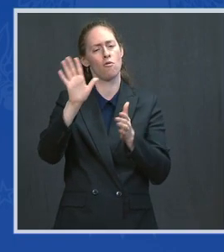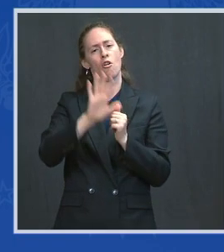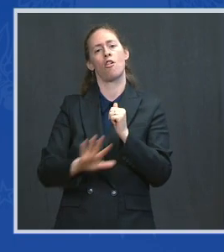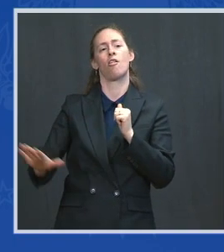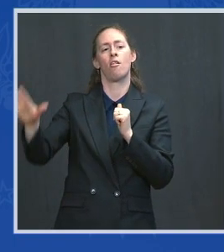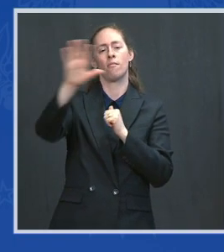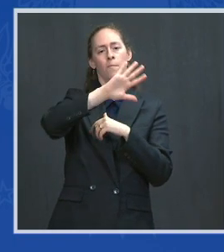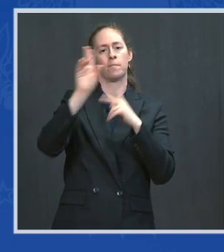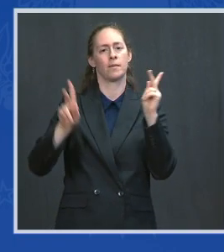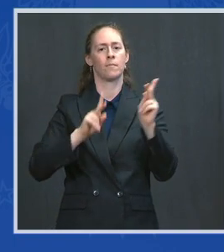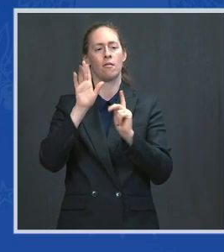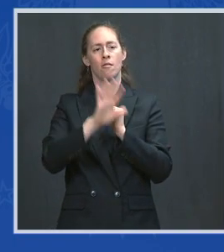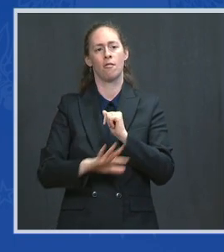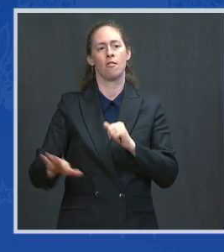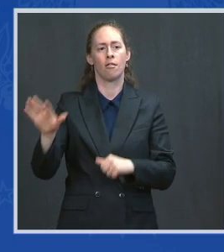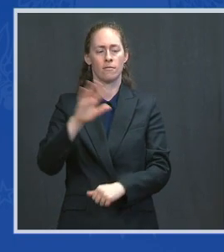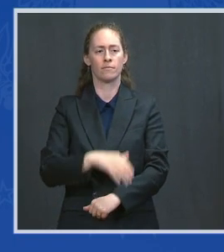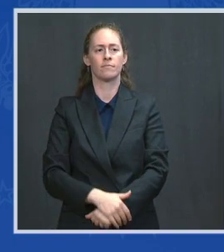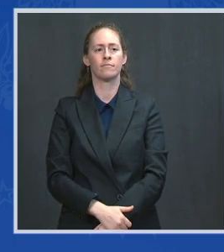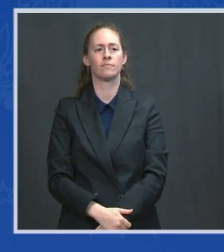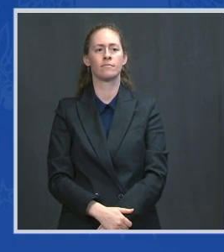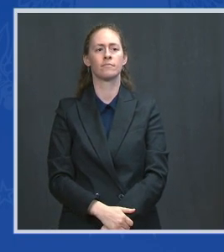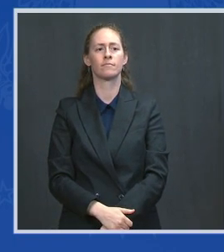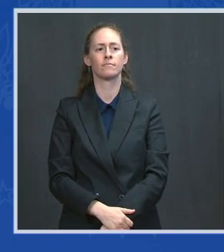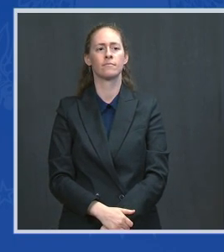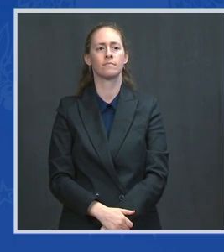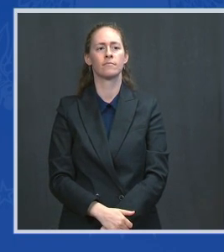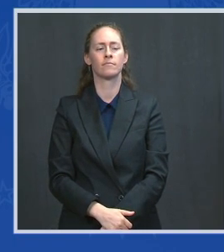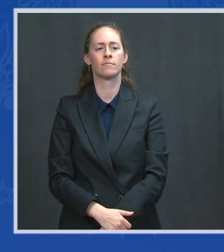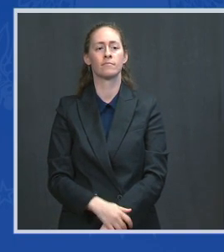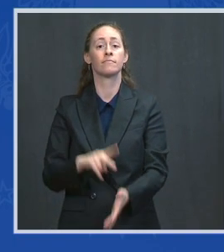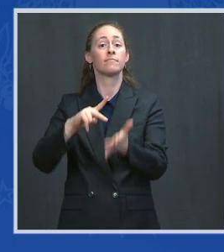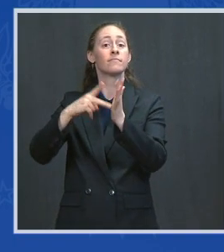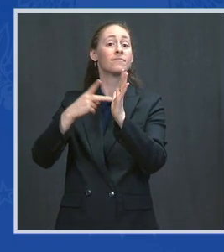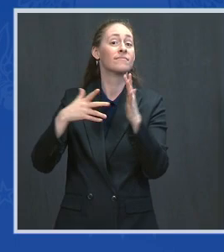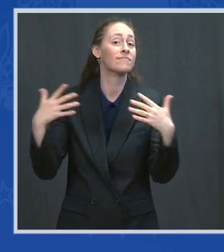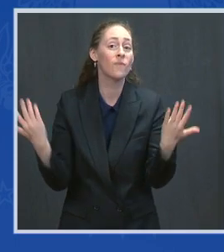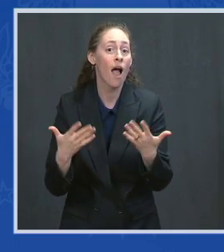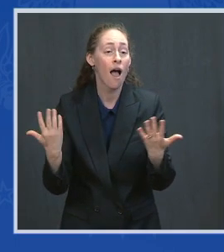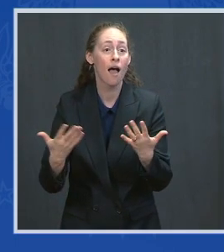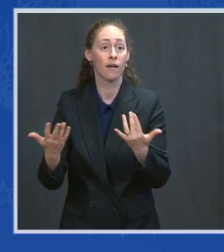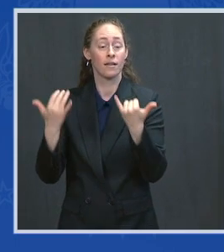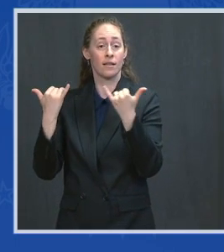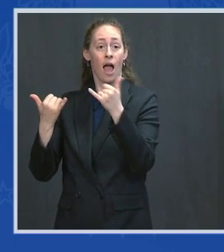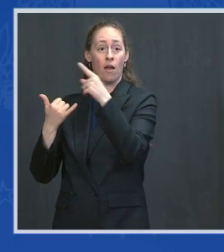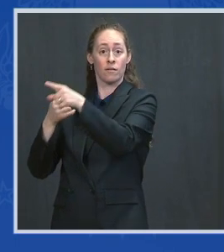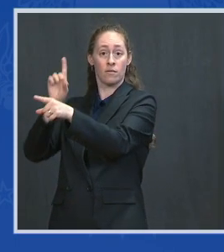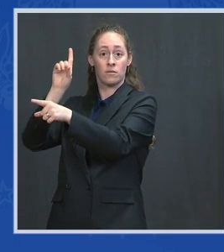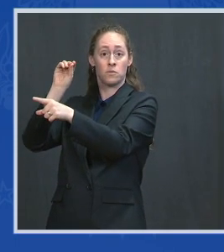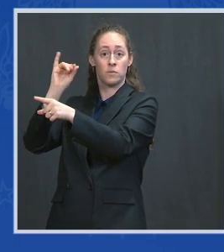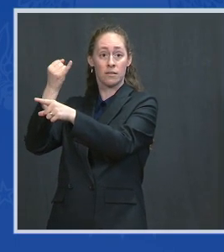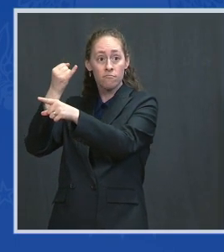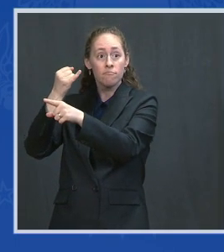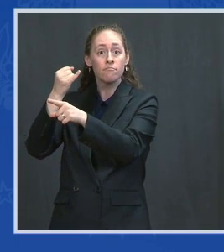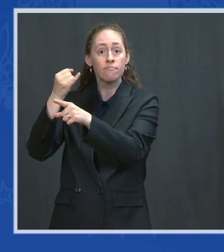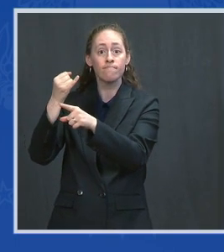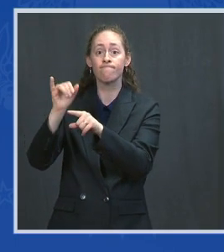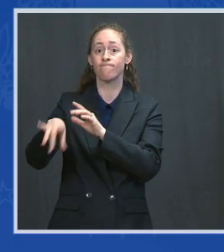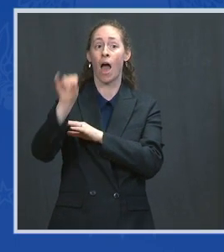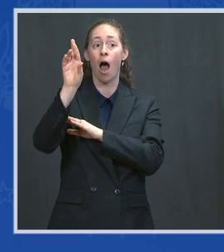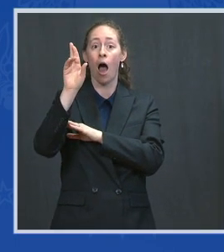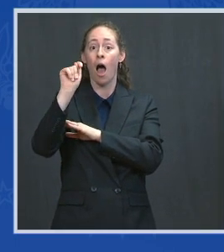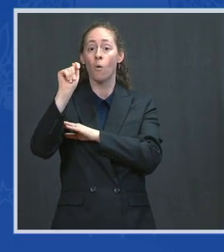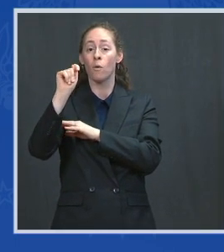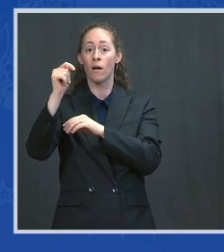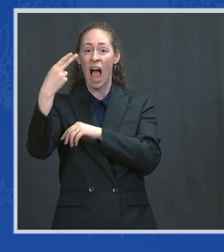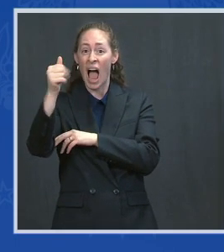crimes, every type of hate crime. It will designate an official at the department to oversee the effort, and it will